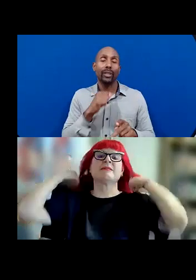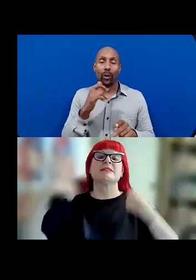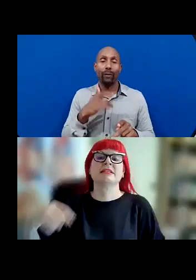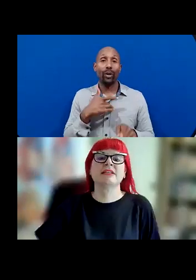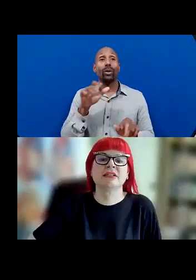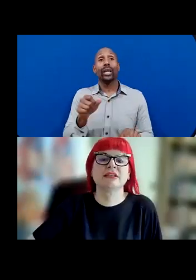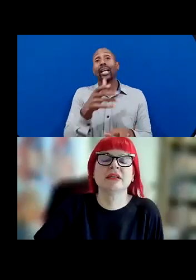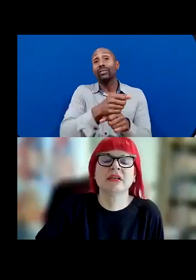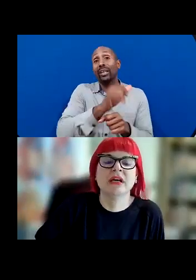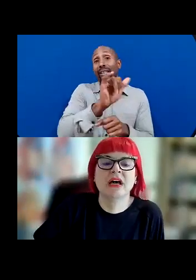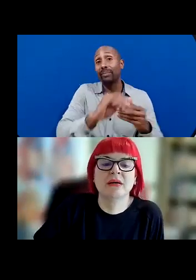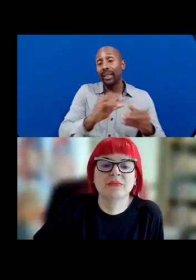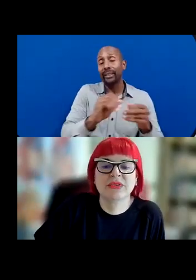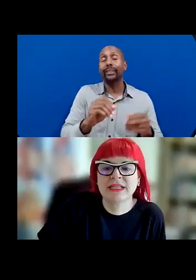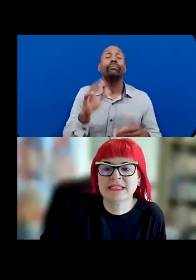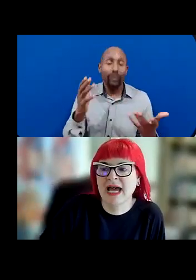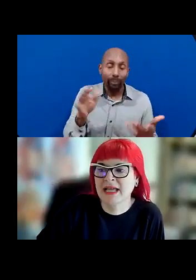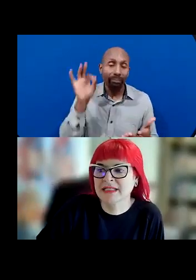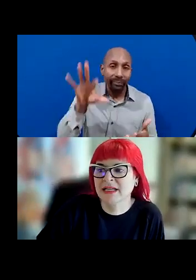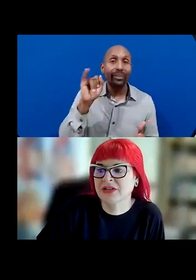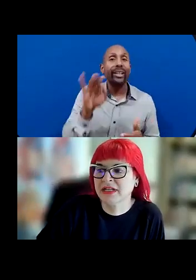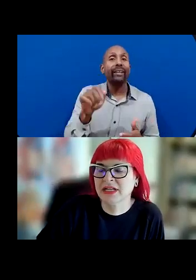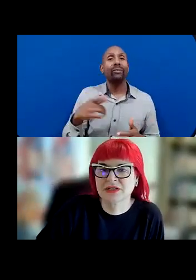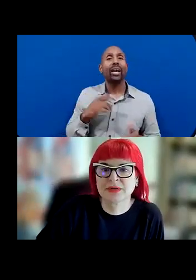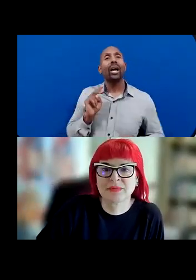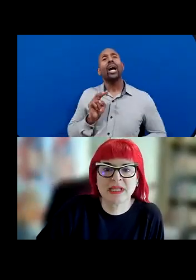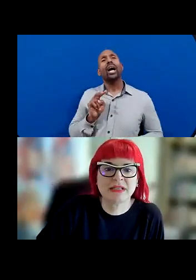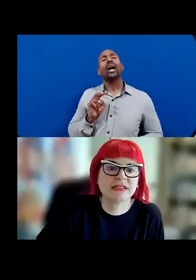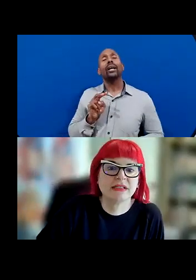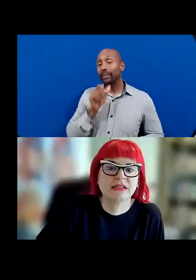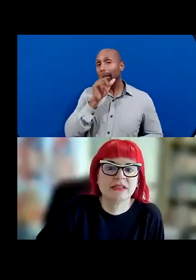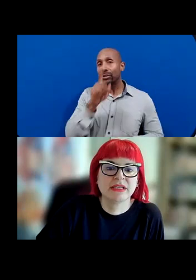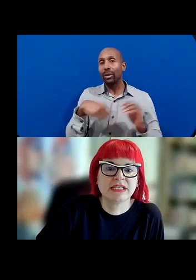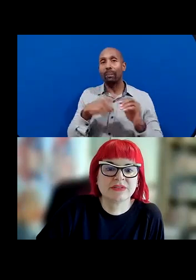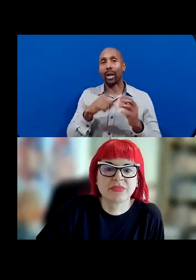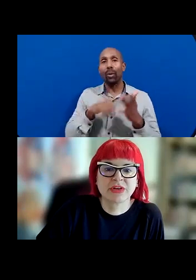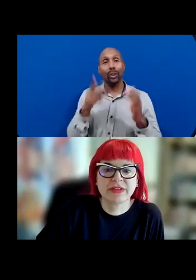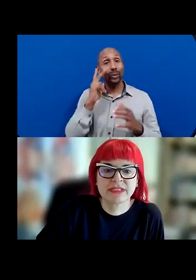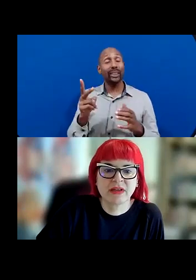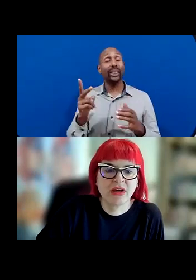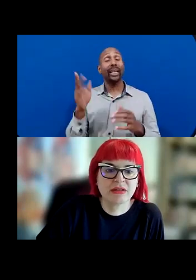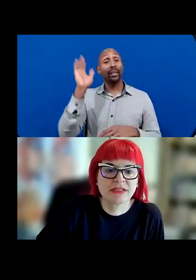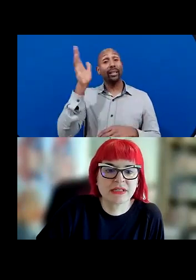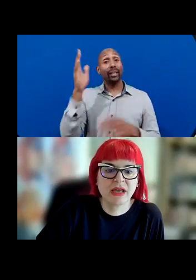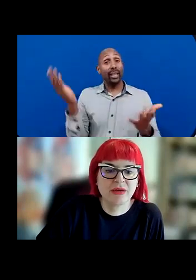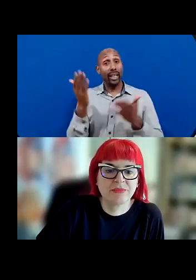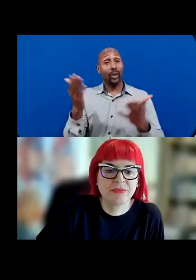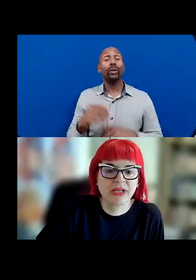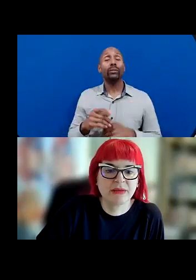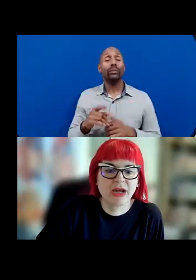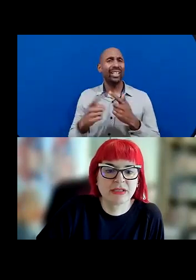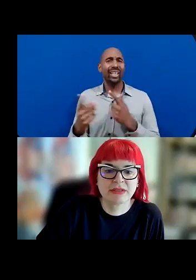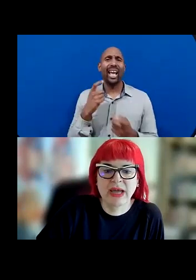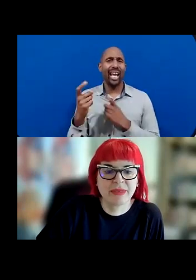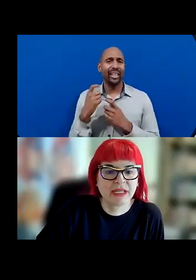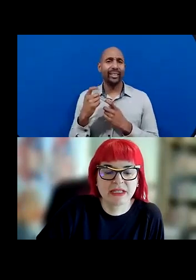in this presentation, please ask. I try not to repeat things from previous calls, but